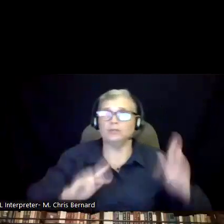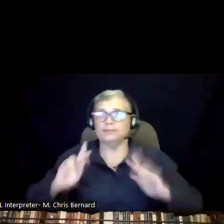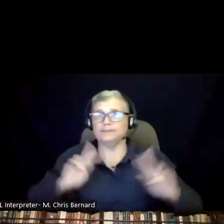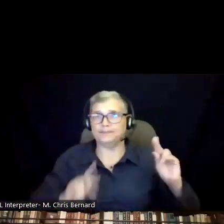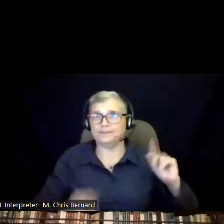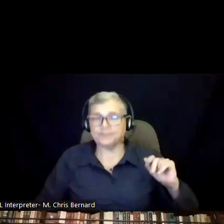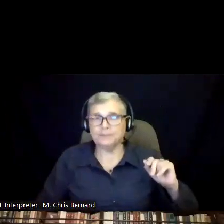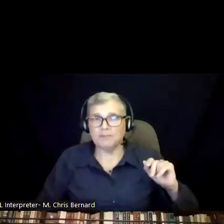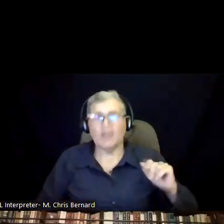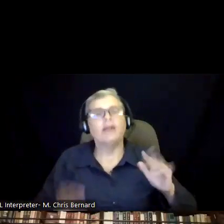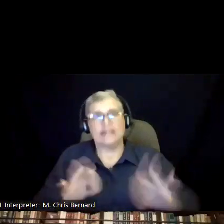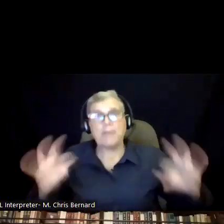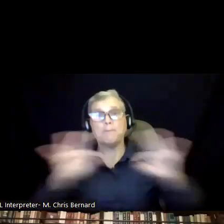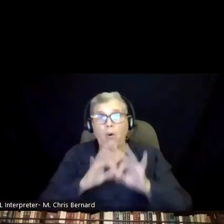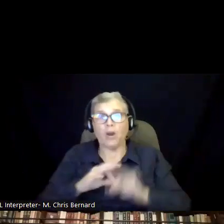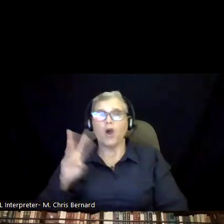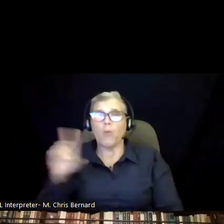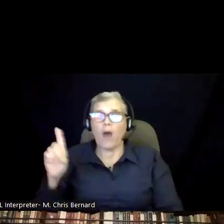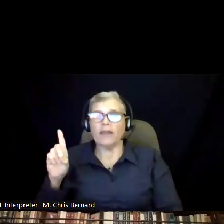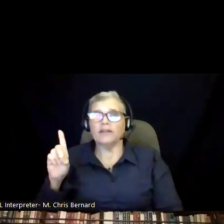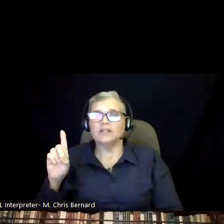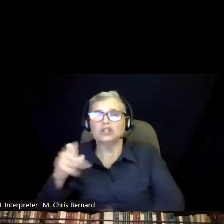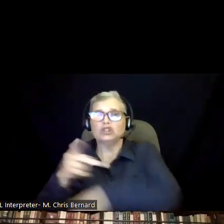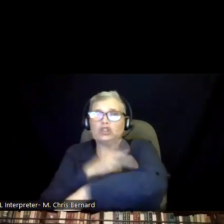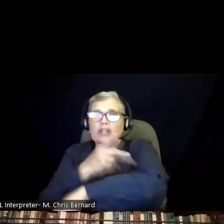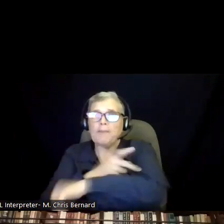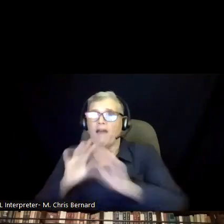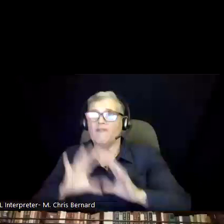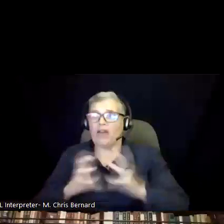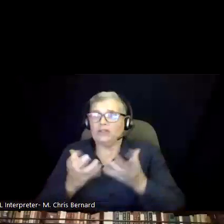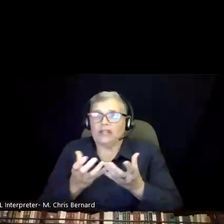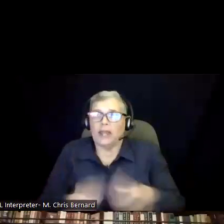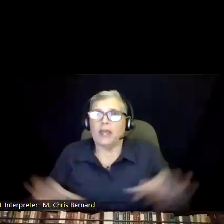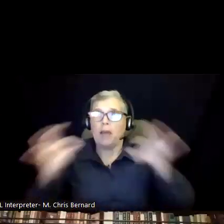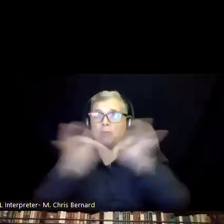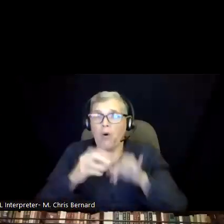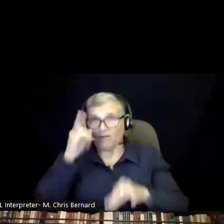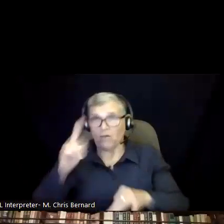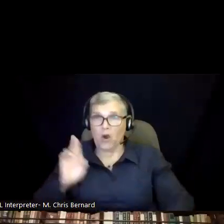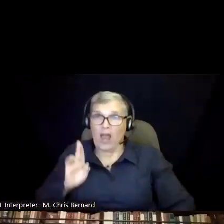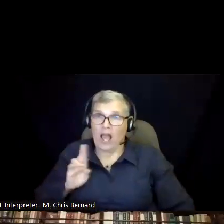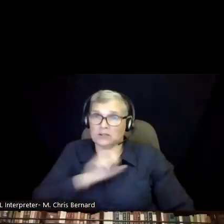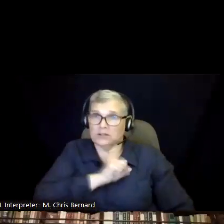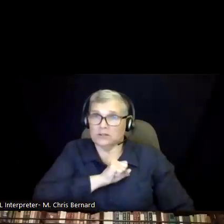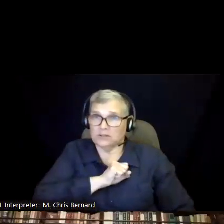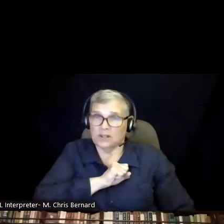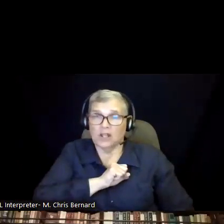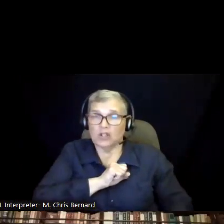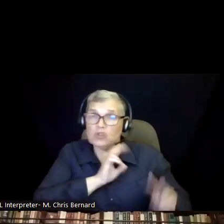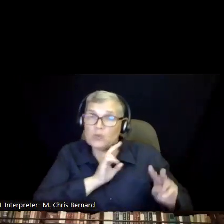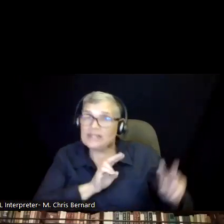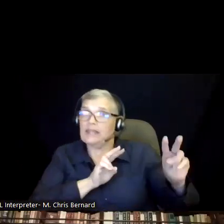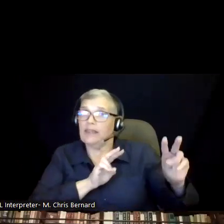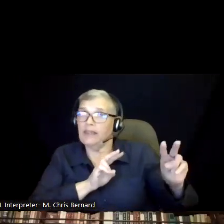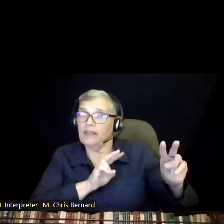It's critical for us as the Wild Sheep Foundation. It's important for all of us who love to see and at least